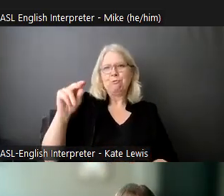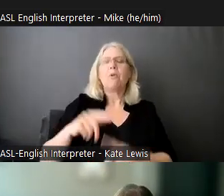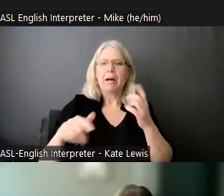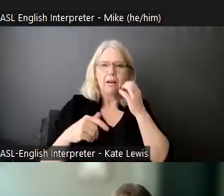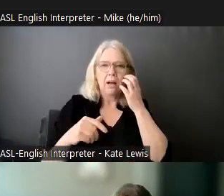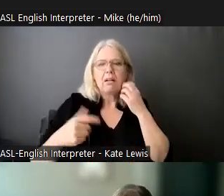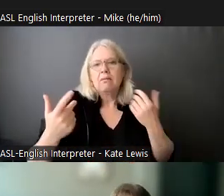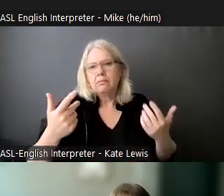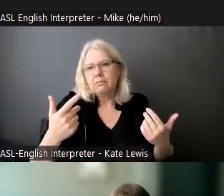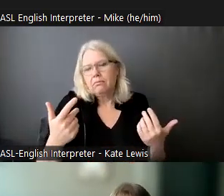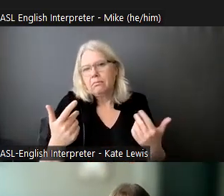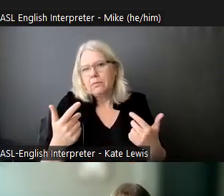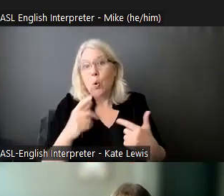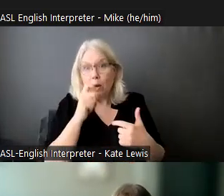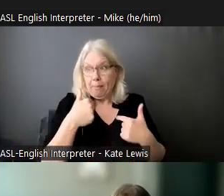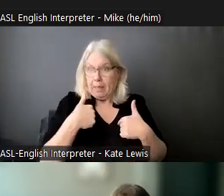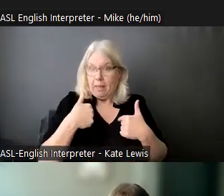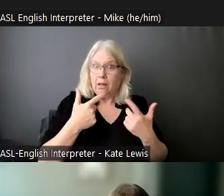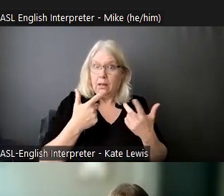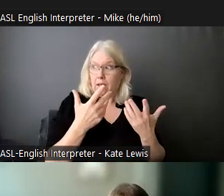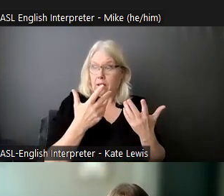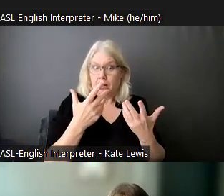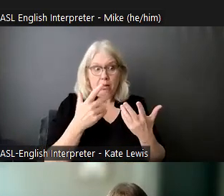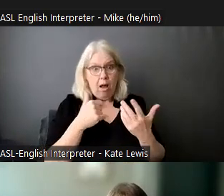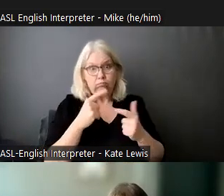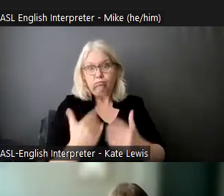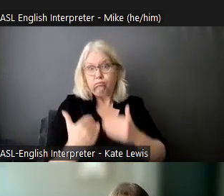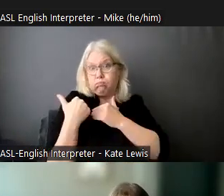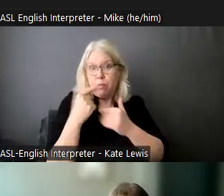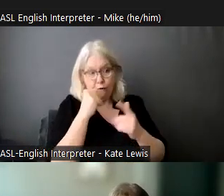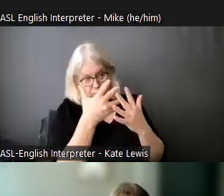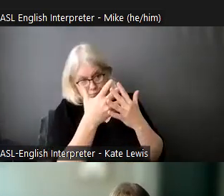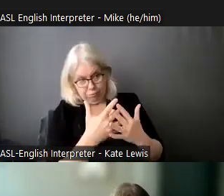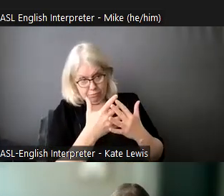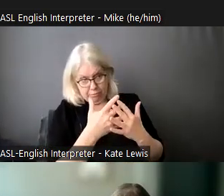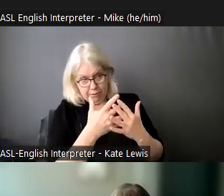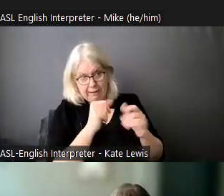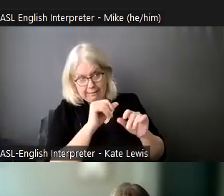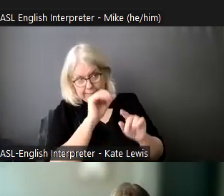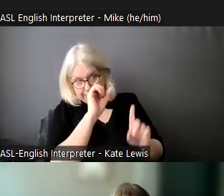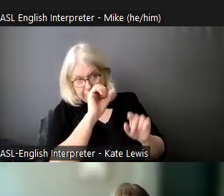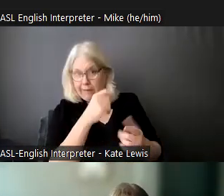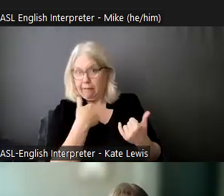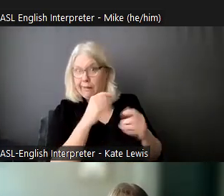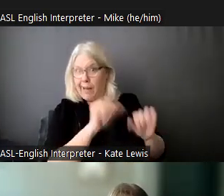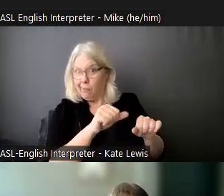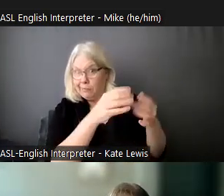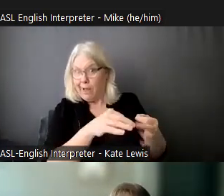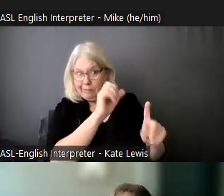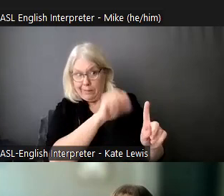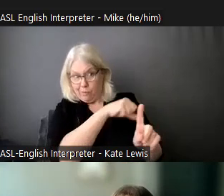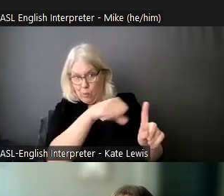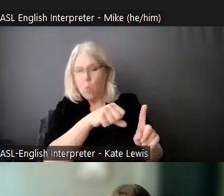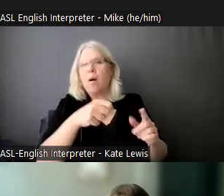are either a doctor or a medical nurse or a social worker. Okay, go ahead.